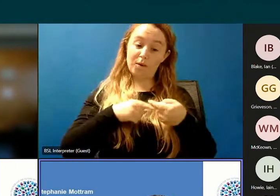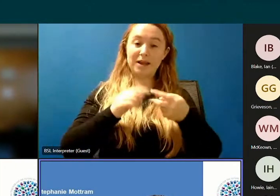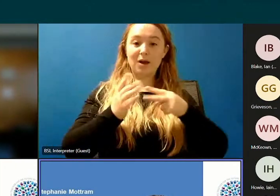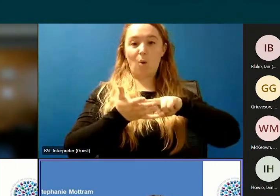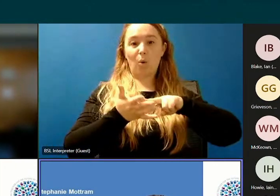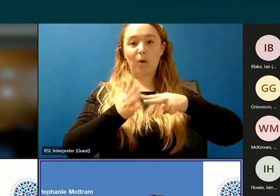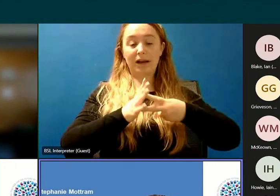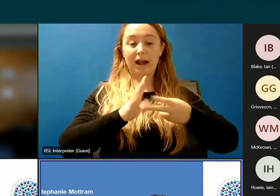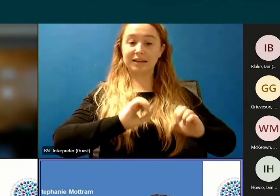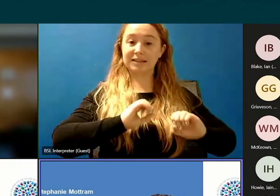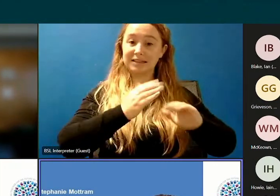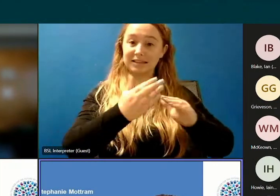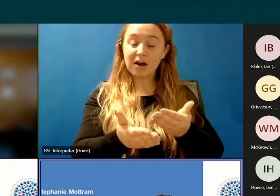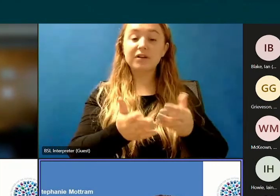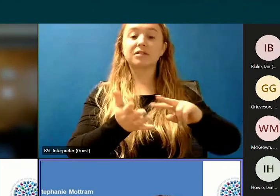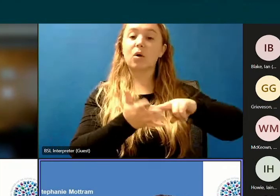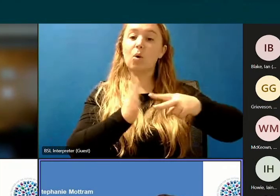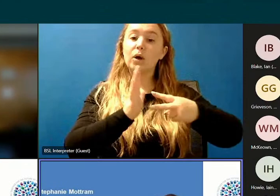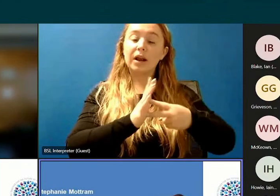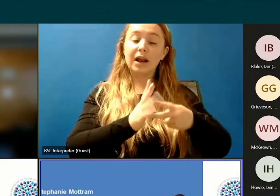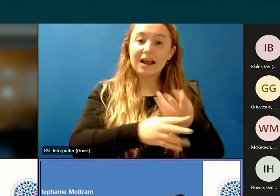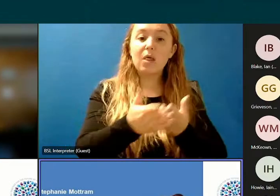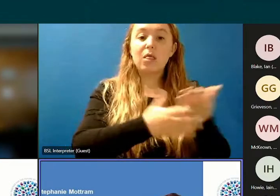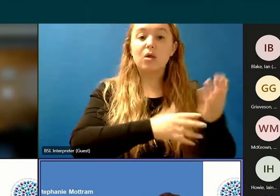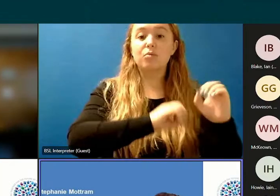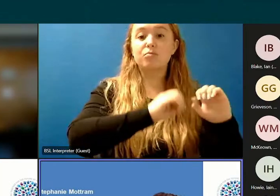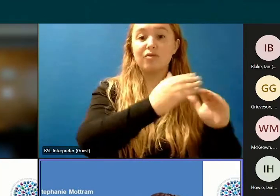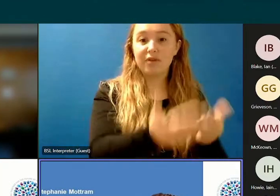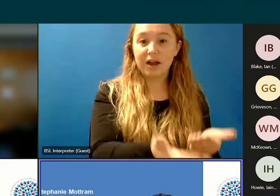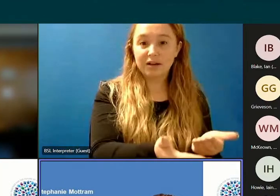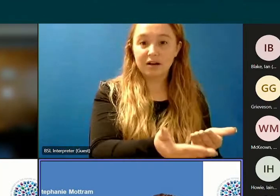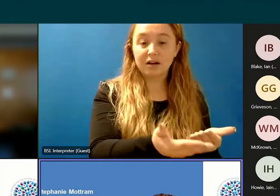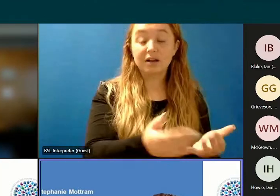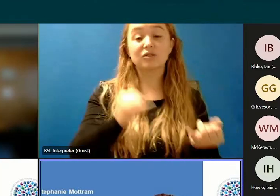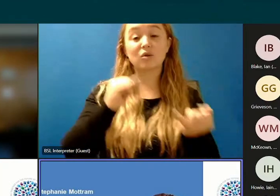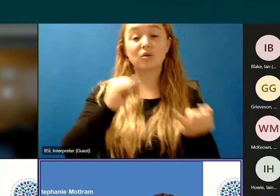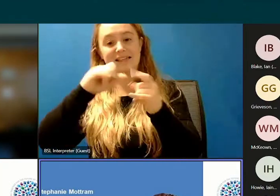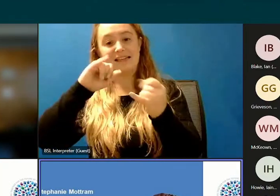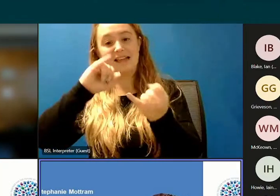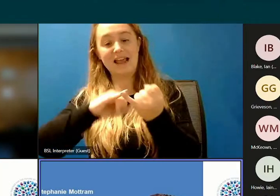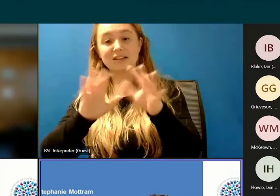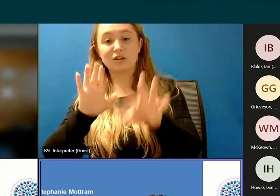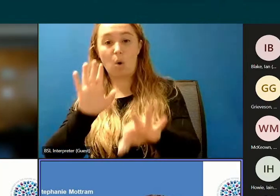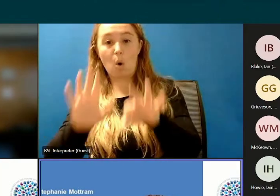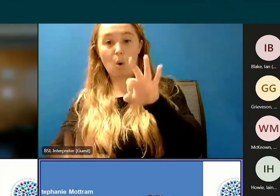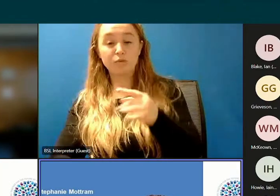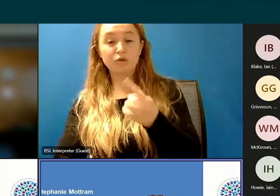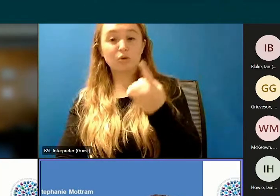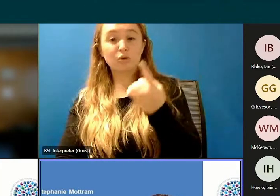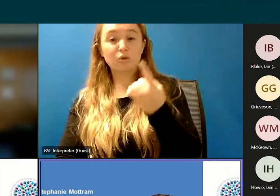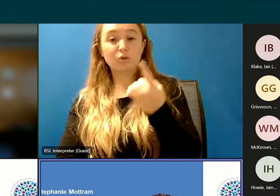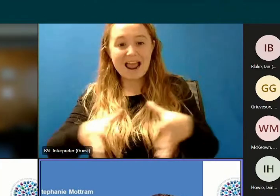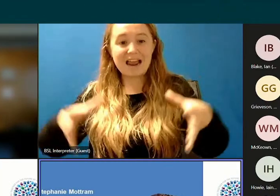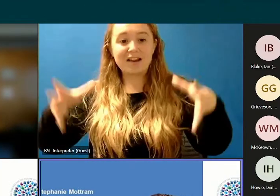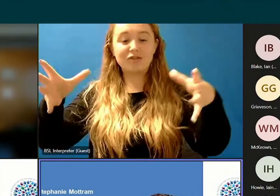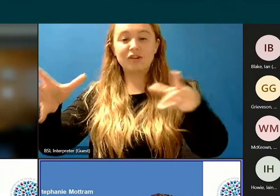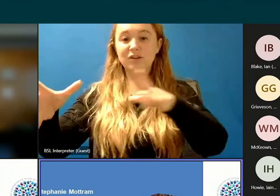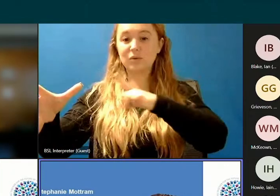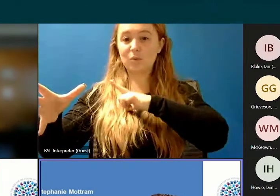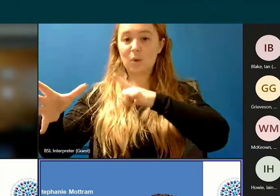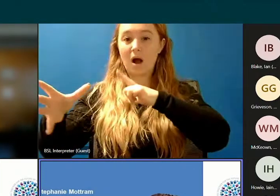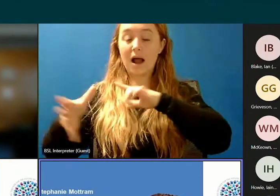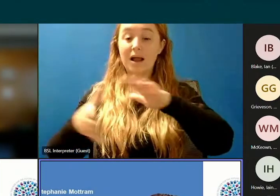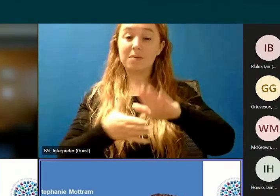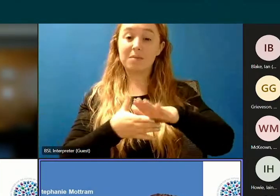through the providers. That SDS option 1 has increased because I think we're having to have the discussions very early days